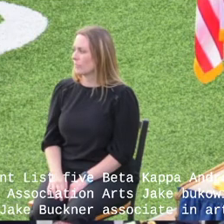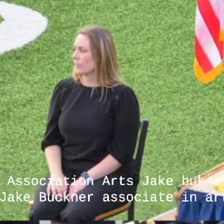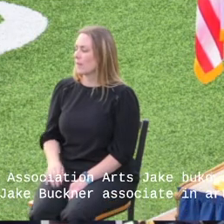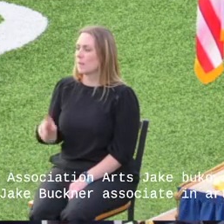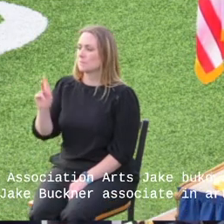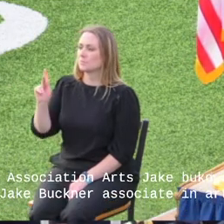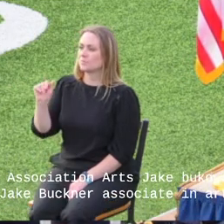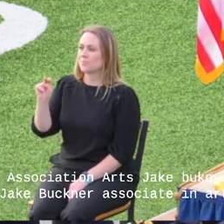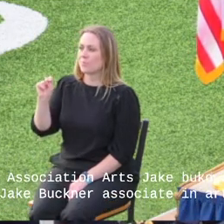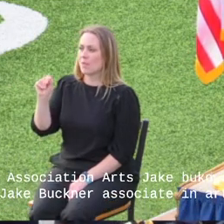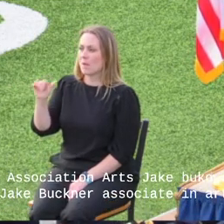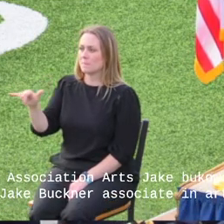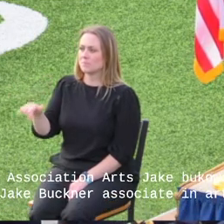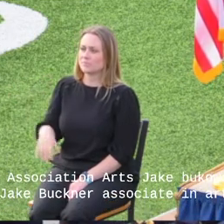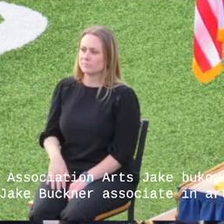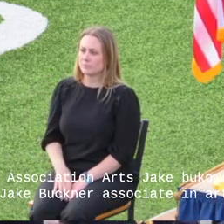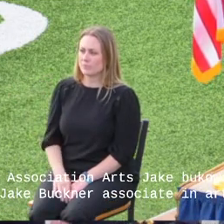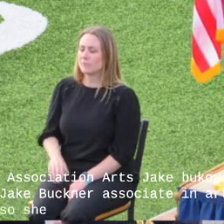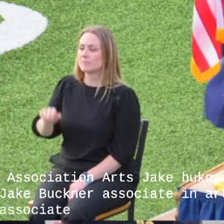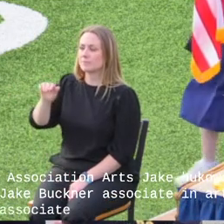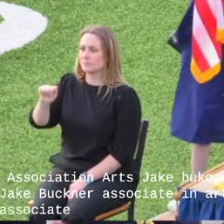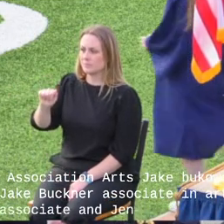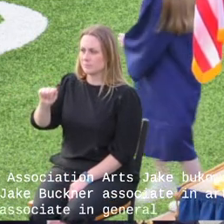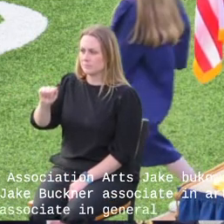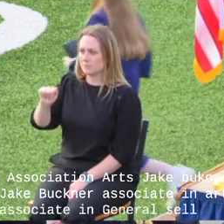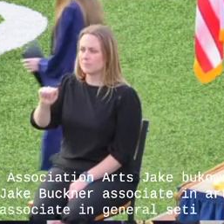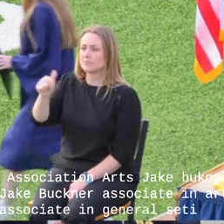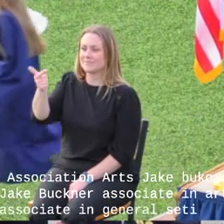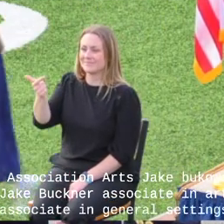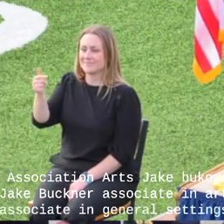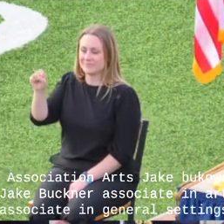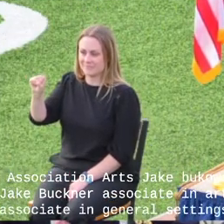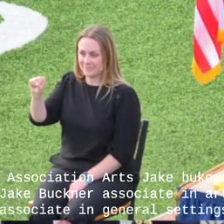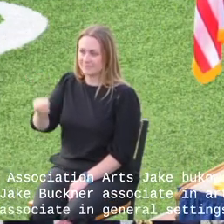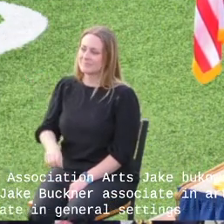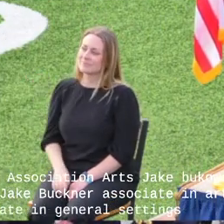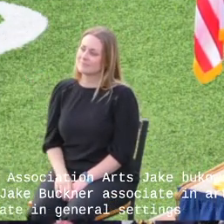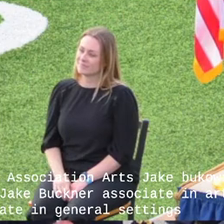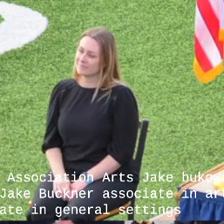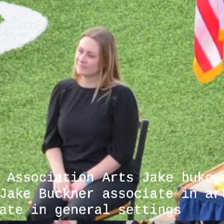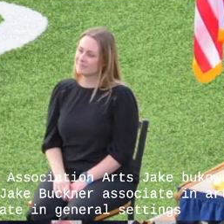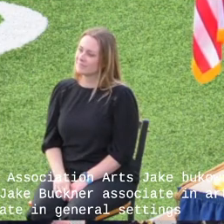Panay Carmen, Associate in General Studies.